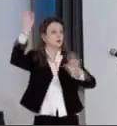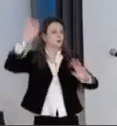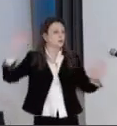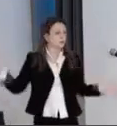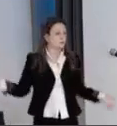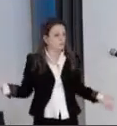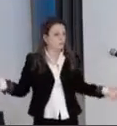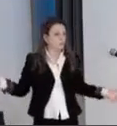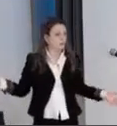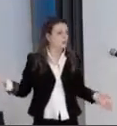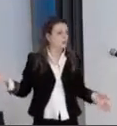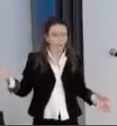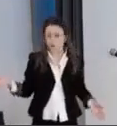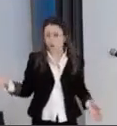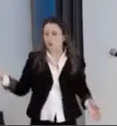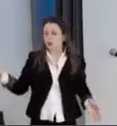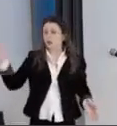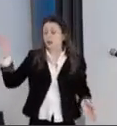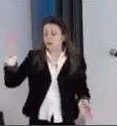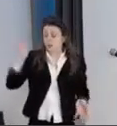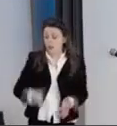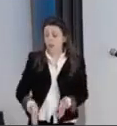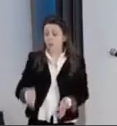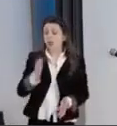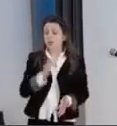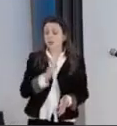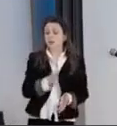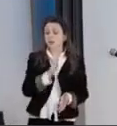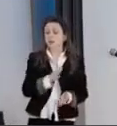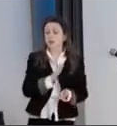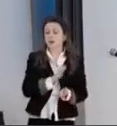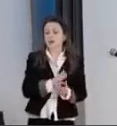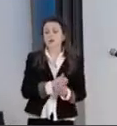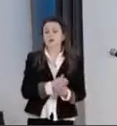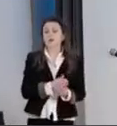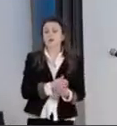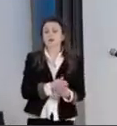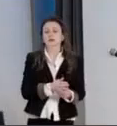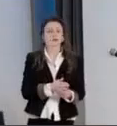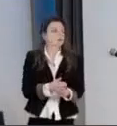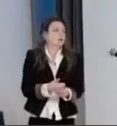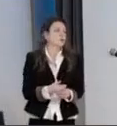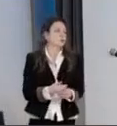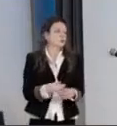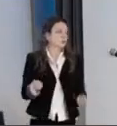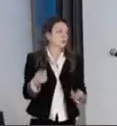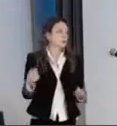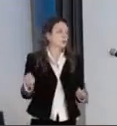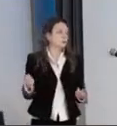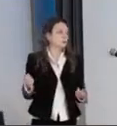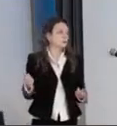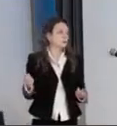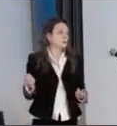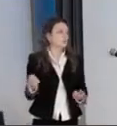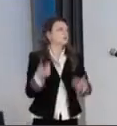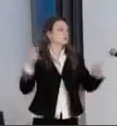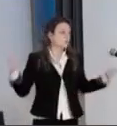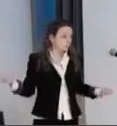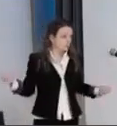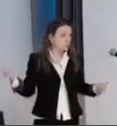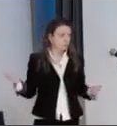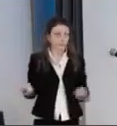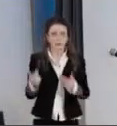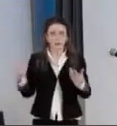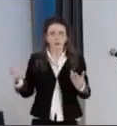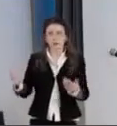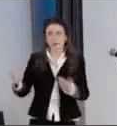that this is the result of sea erosion, is undesirable as it constitutes a case of aesthetic deception, where we're